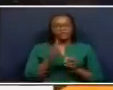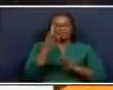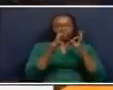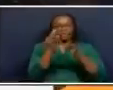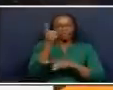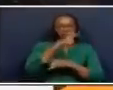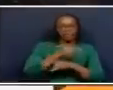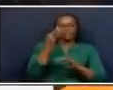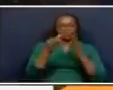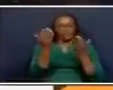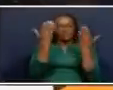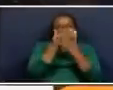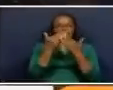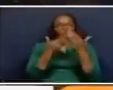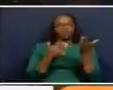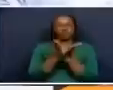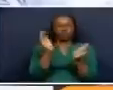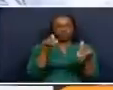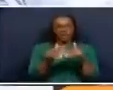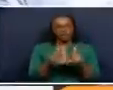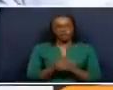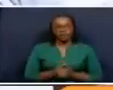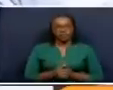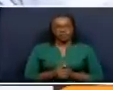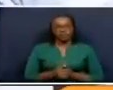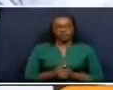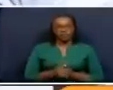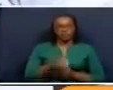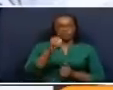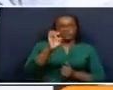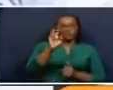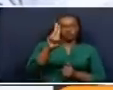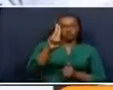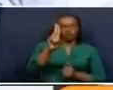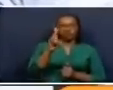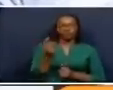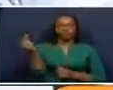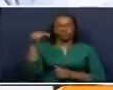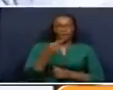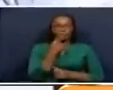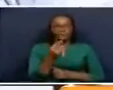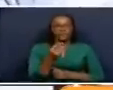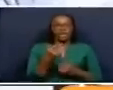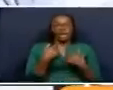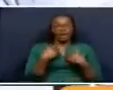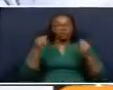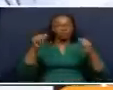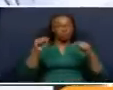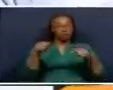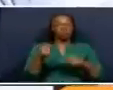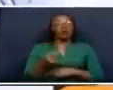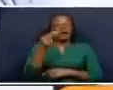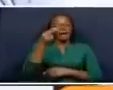to go before the elections. The EU came out and said that there's a high possibility